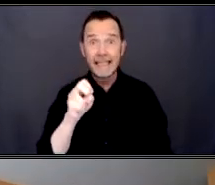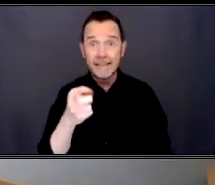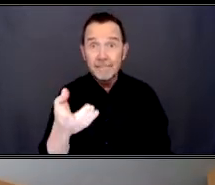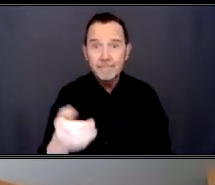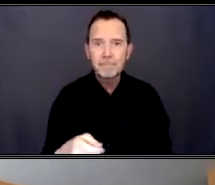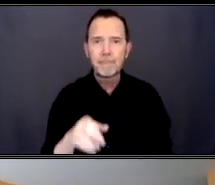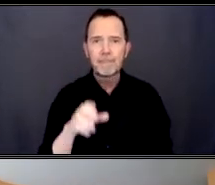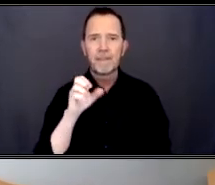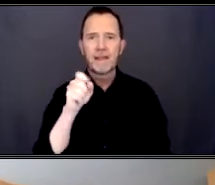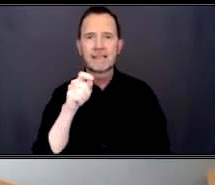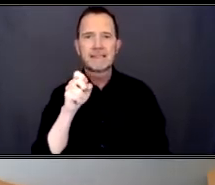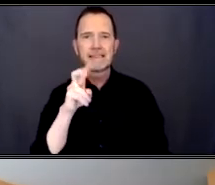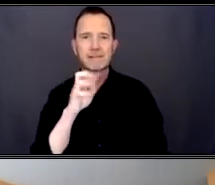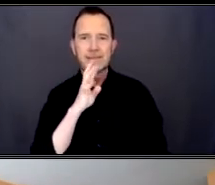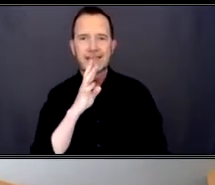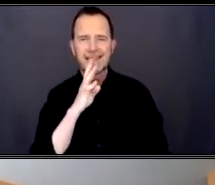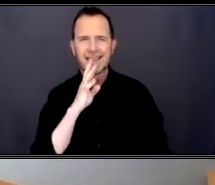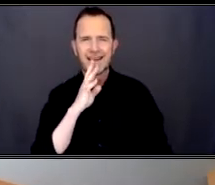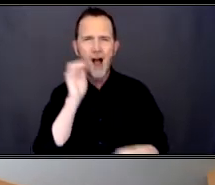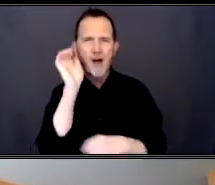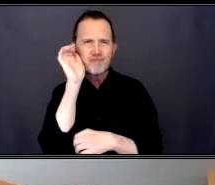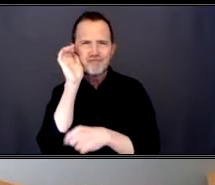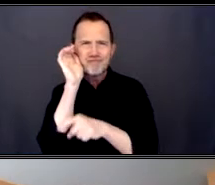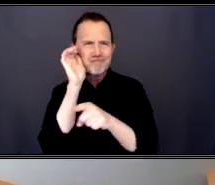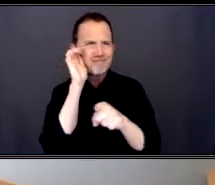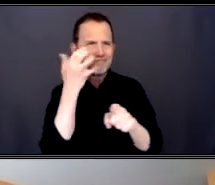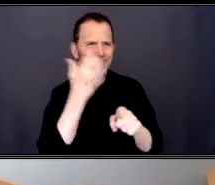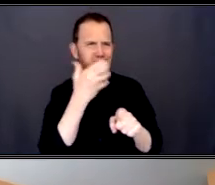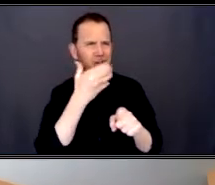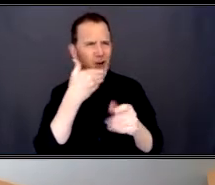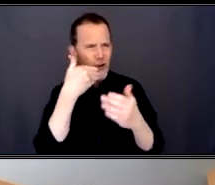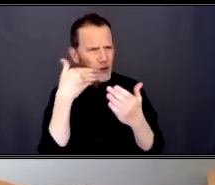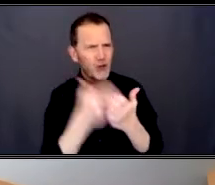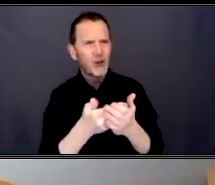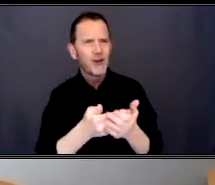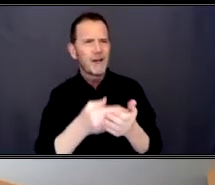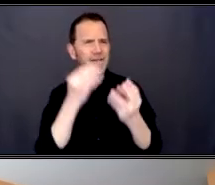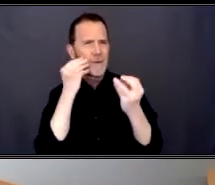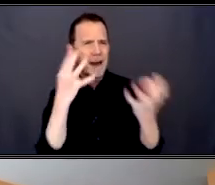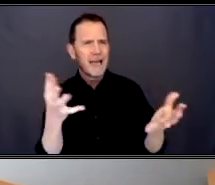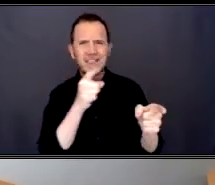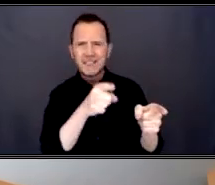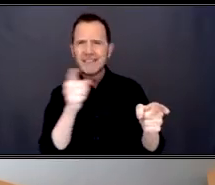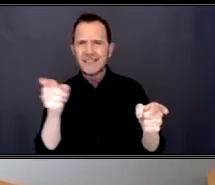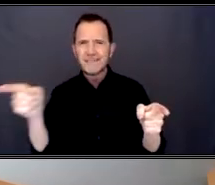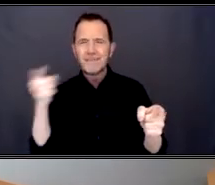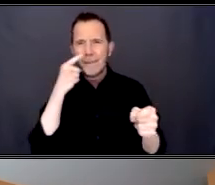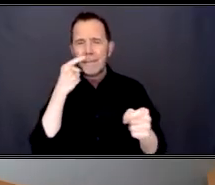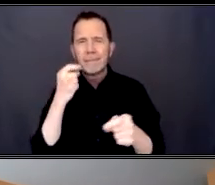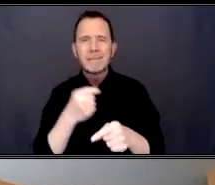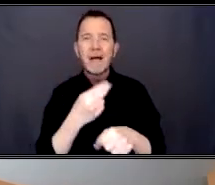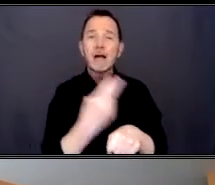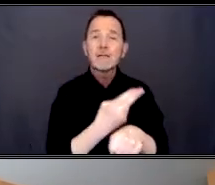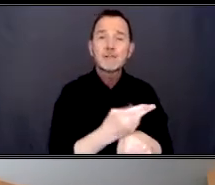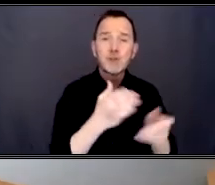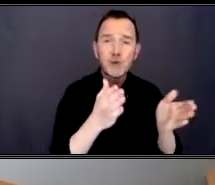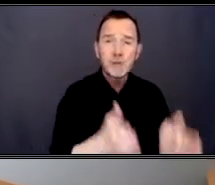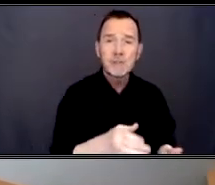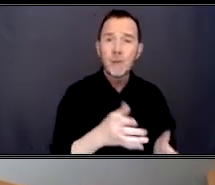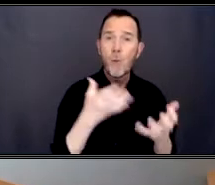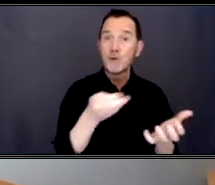Well, I mean, this was just a master class on how you can engage across all three sectors, right? Consumers, employers, and community.